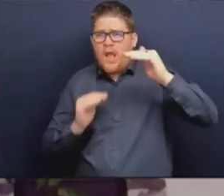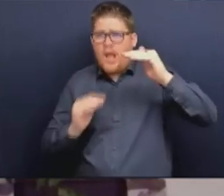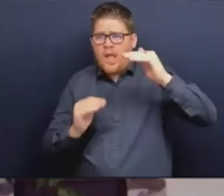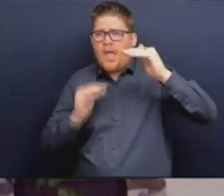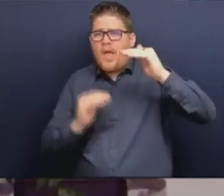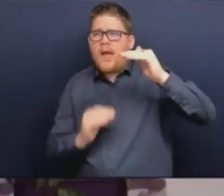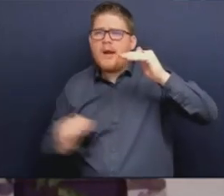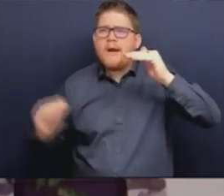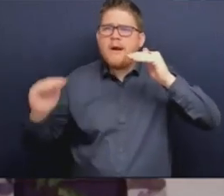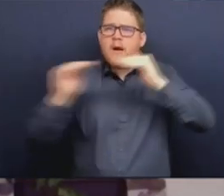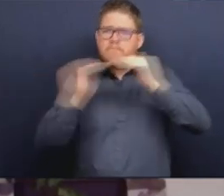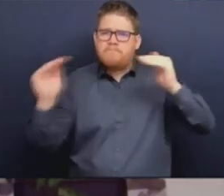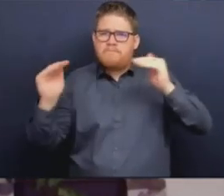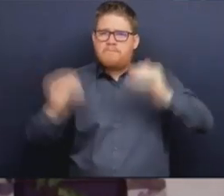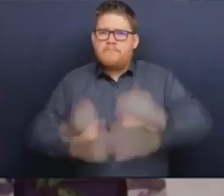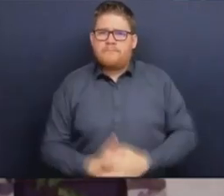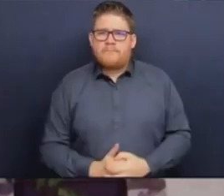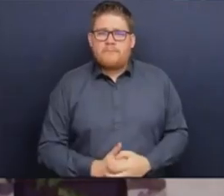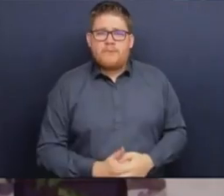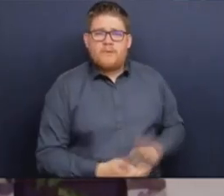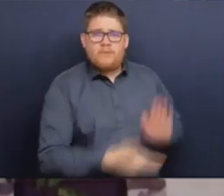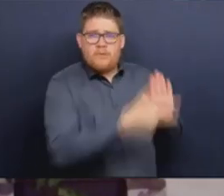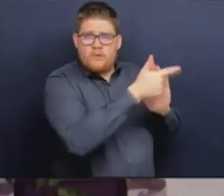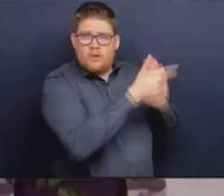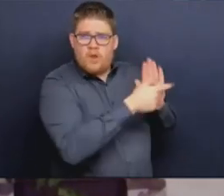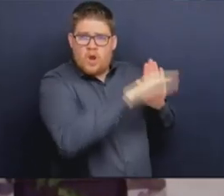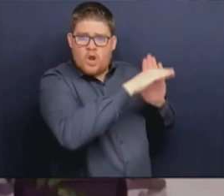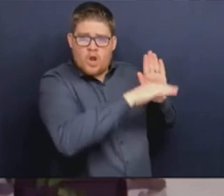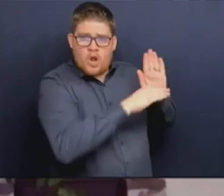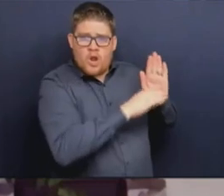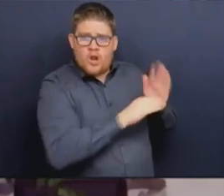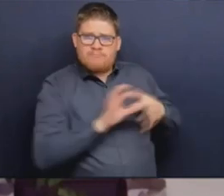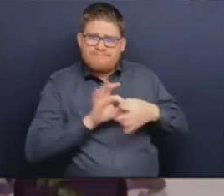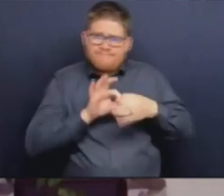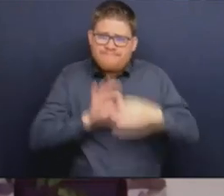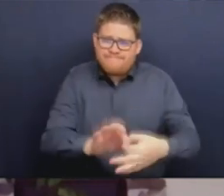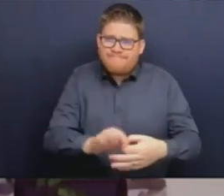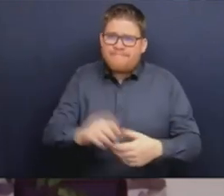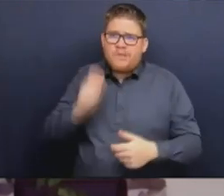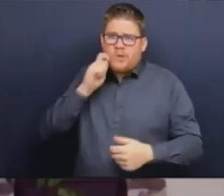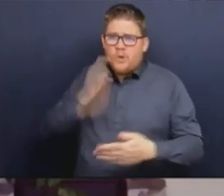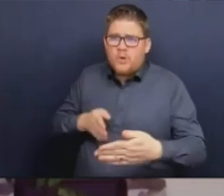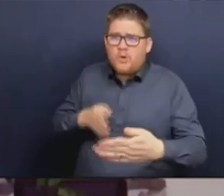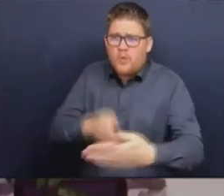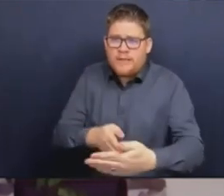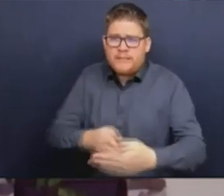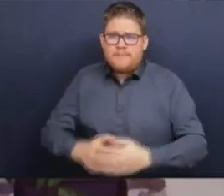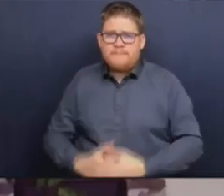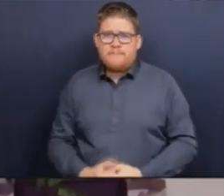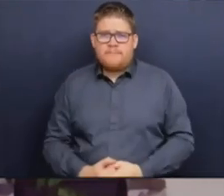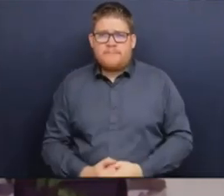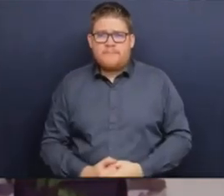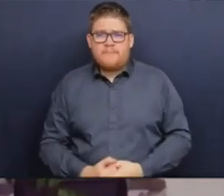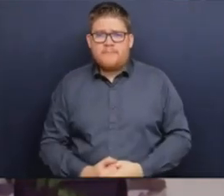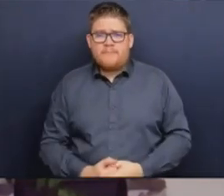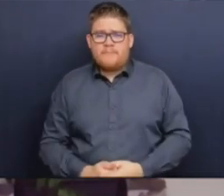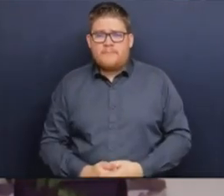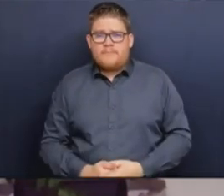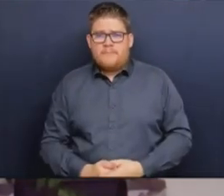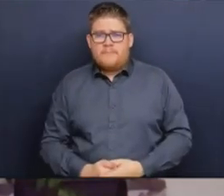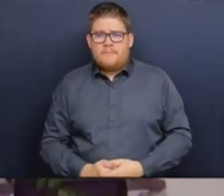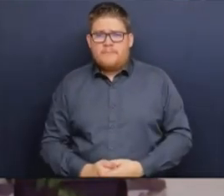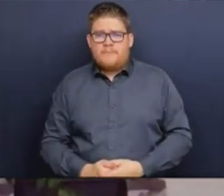by many ethnic groups, we can only talk, myself and Regional Chief Terry Teegee, about the Indigenous